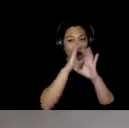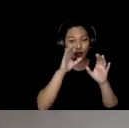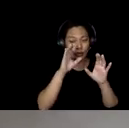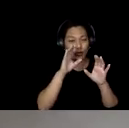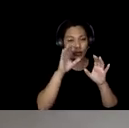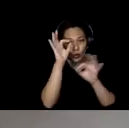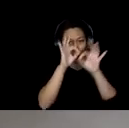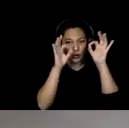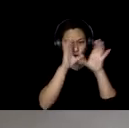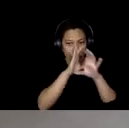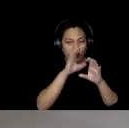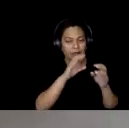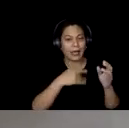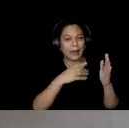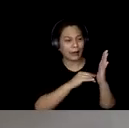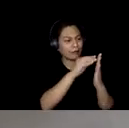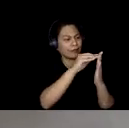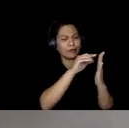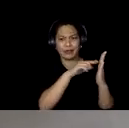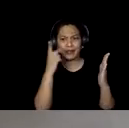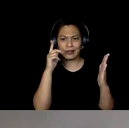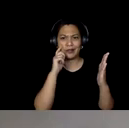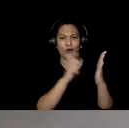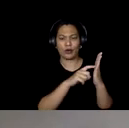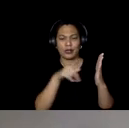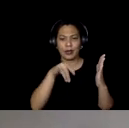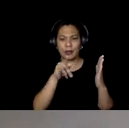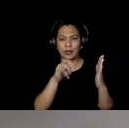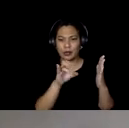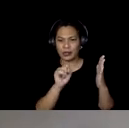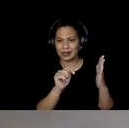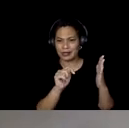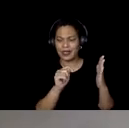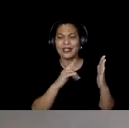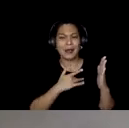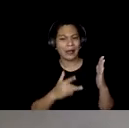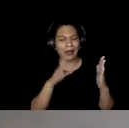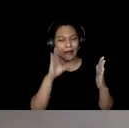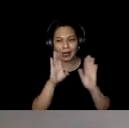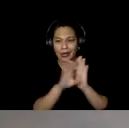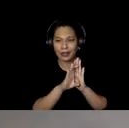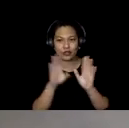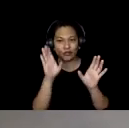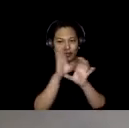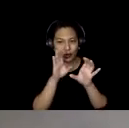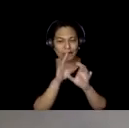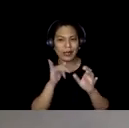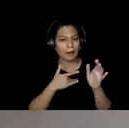has ever searched for image has found that, but I find like in image results, Pinterest is always the top ranking